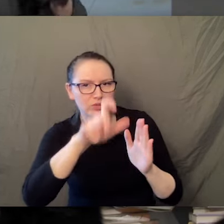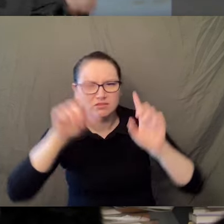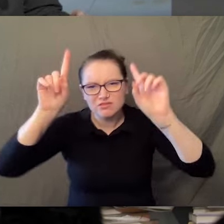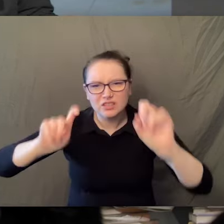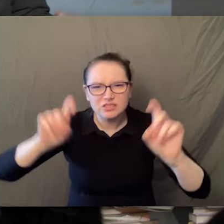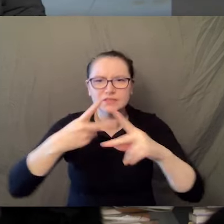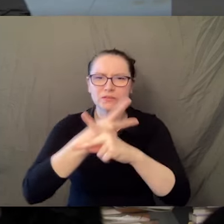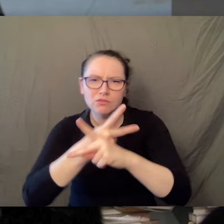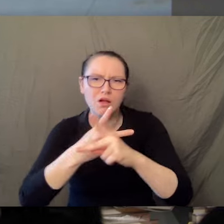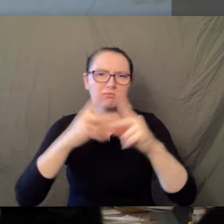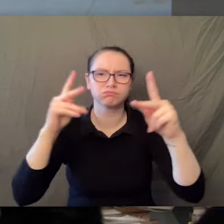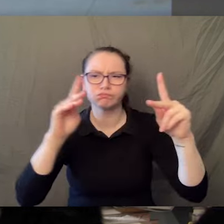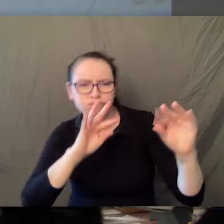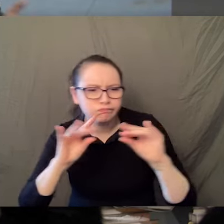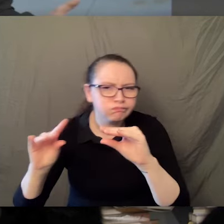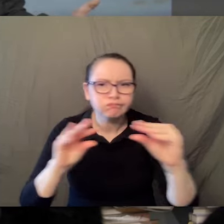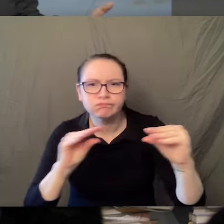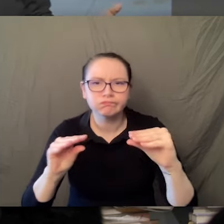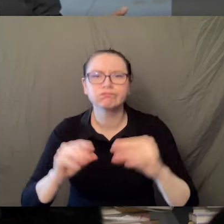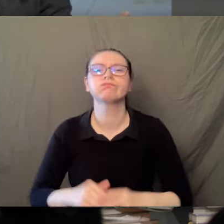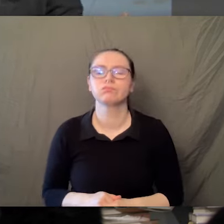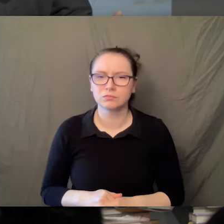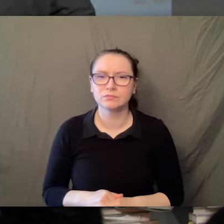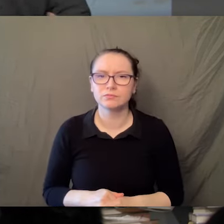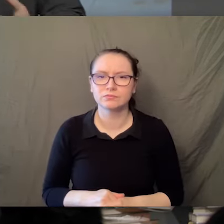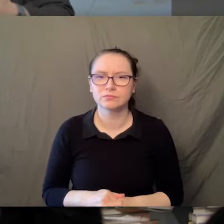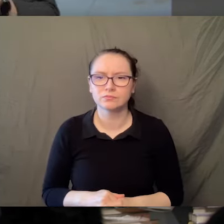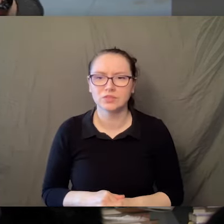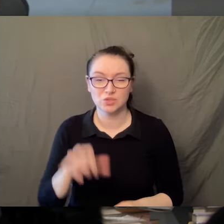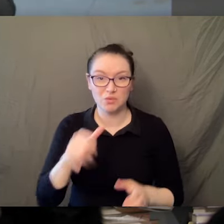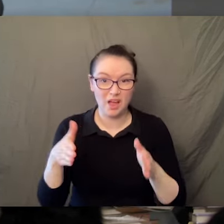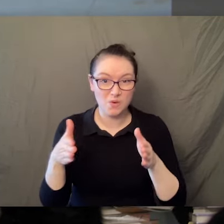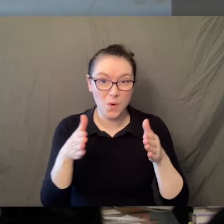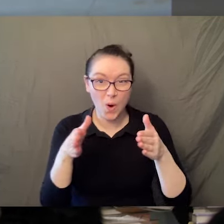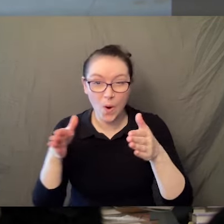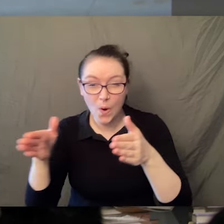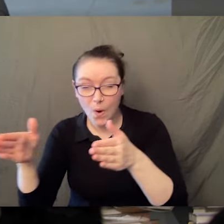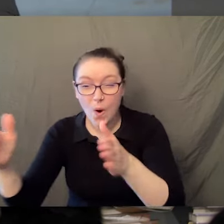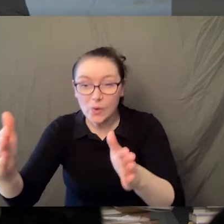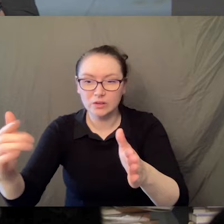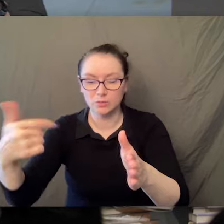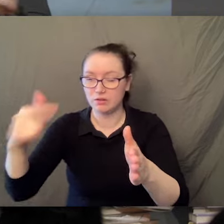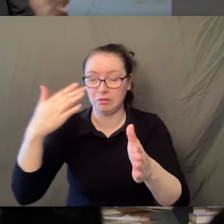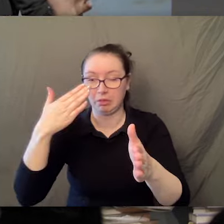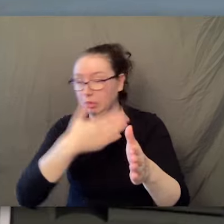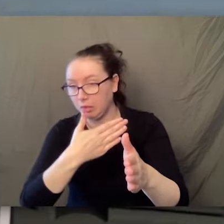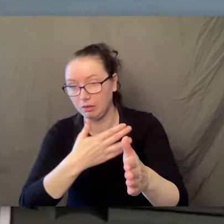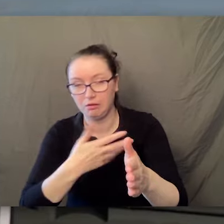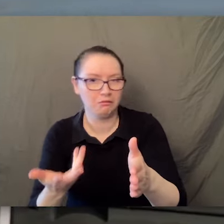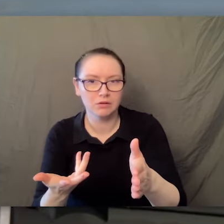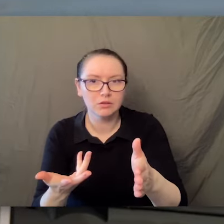had to get practical. We had to test things. We had to figure out how to get them done. So multiply simple oversights like that